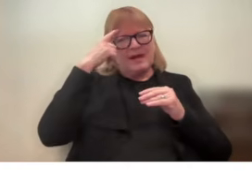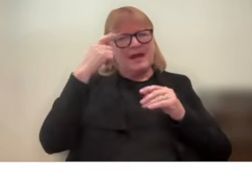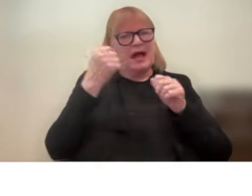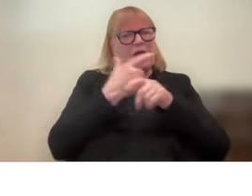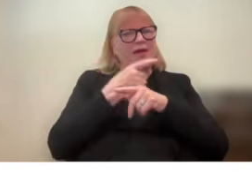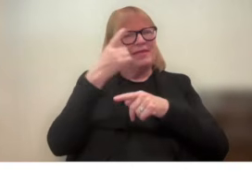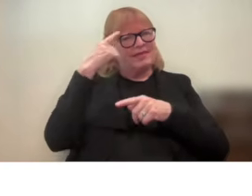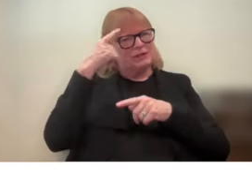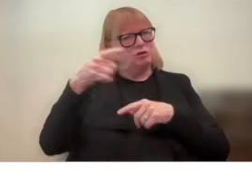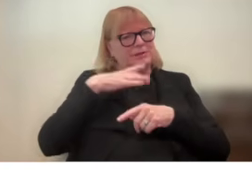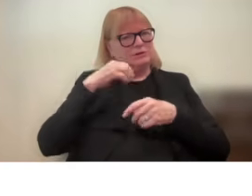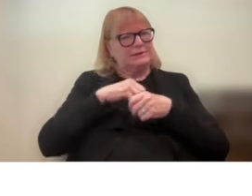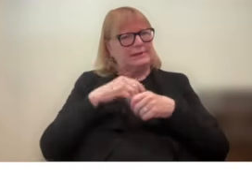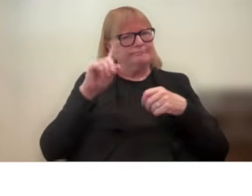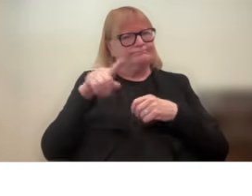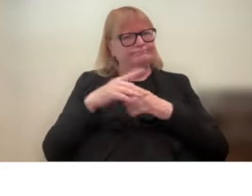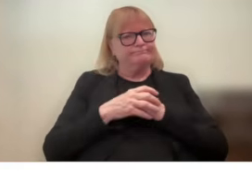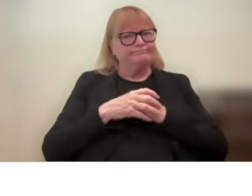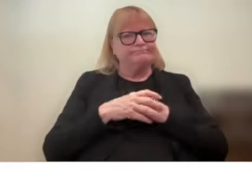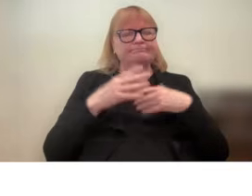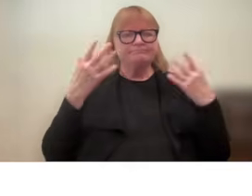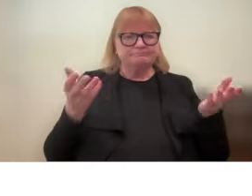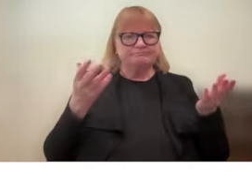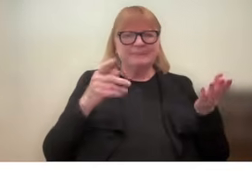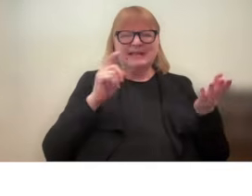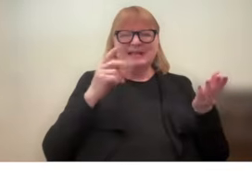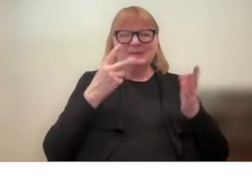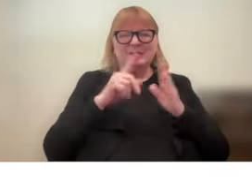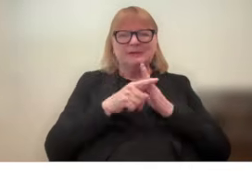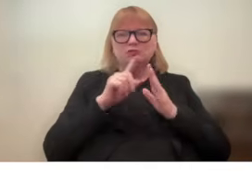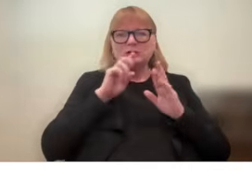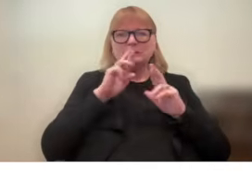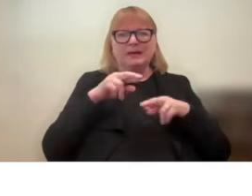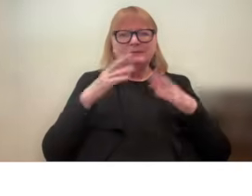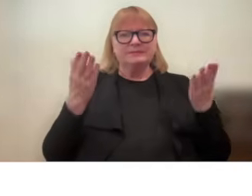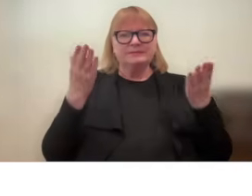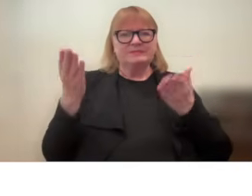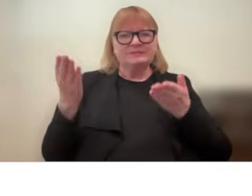you're interested in? I'll give you all a couple minutes to respond.